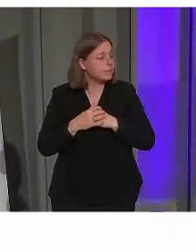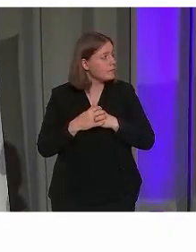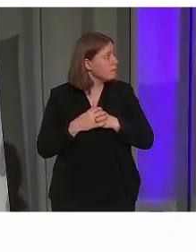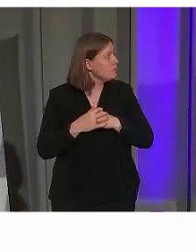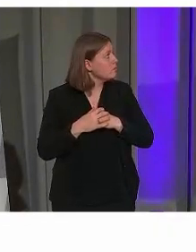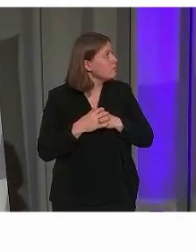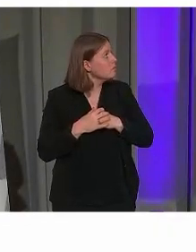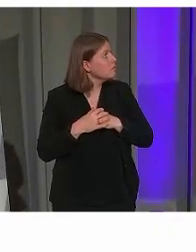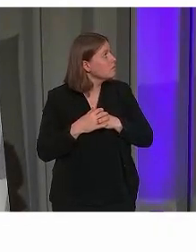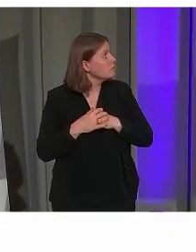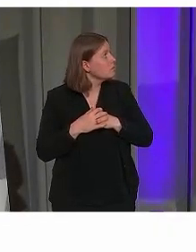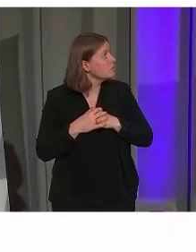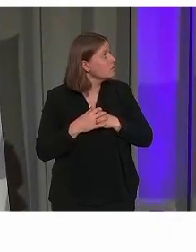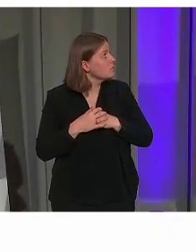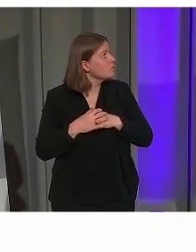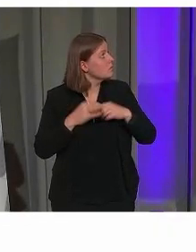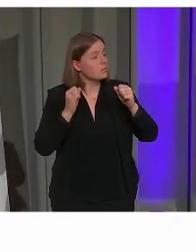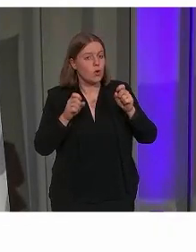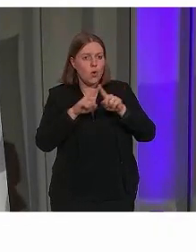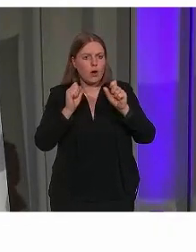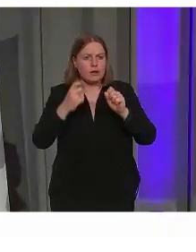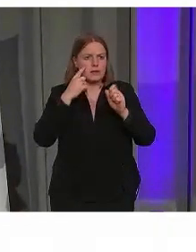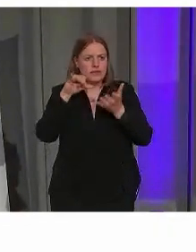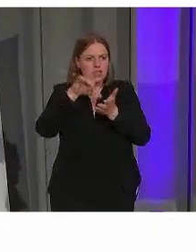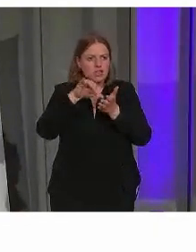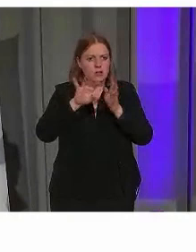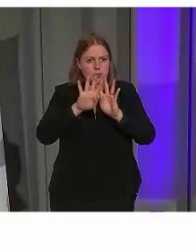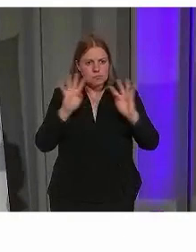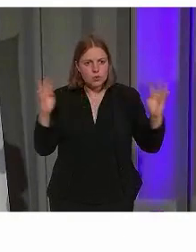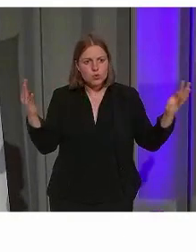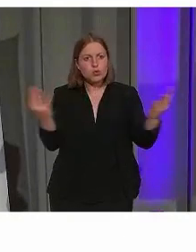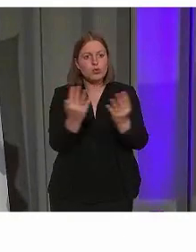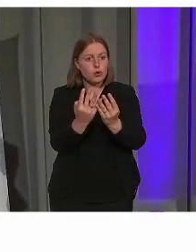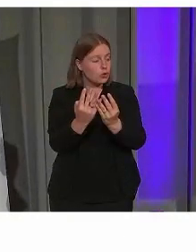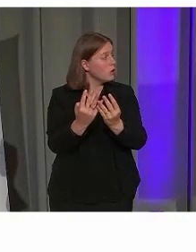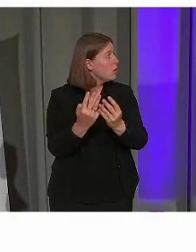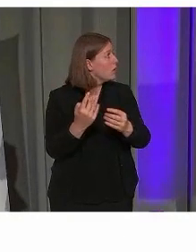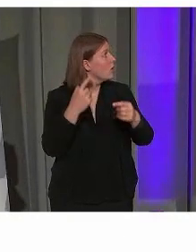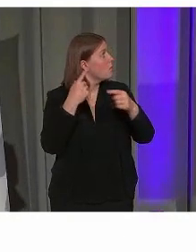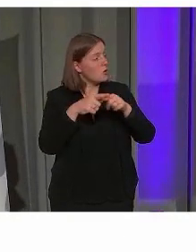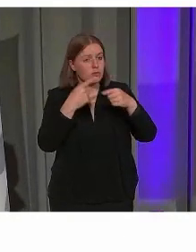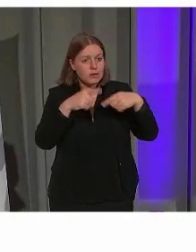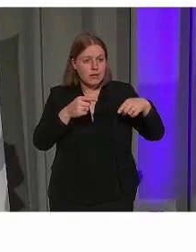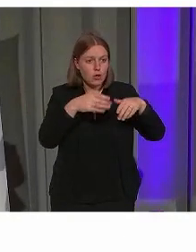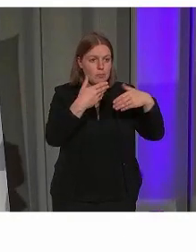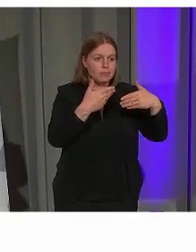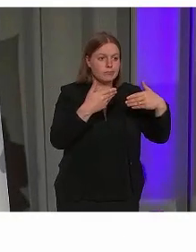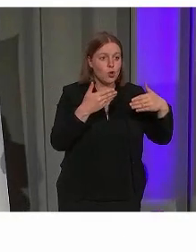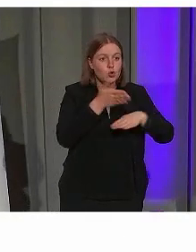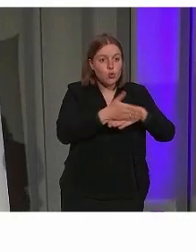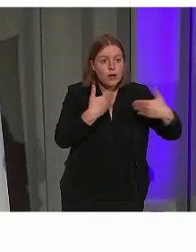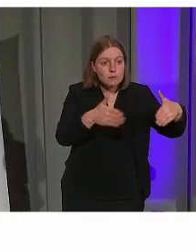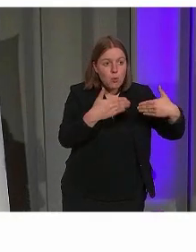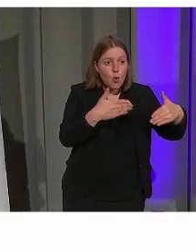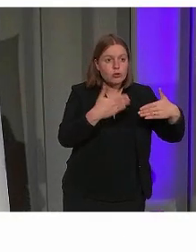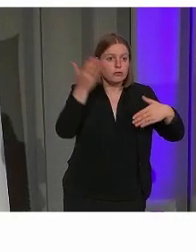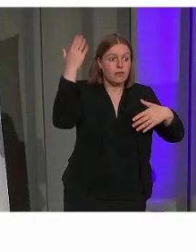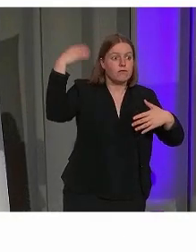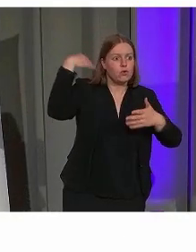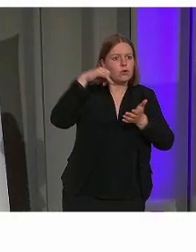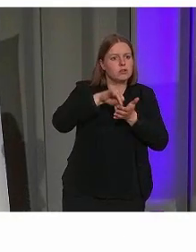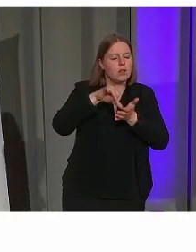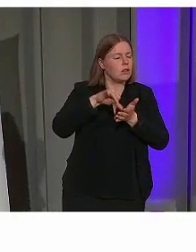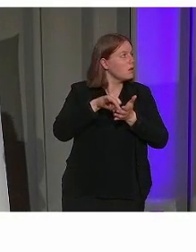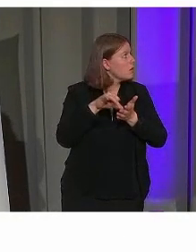And also the city wall and the different gates, the different city